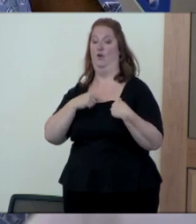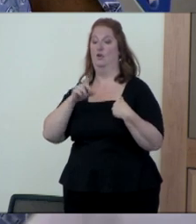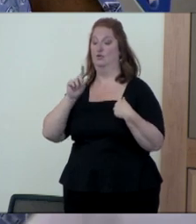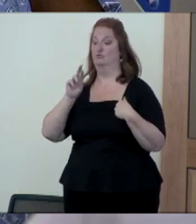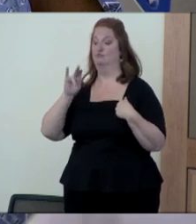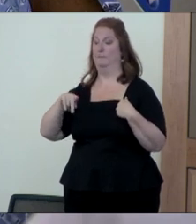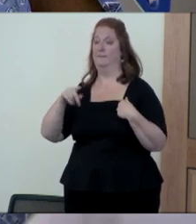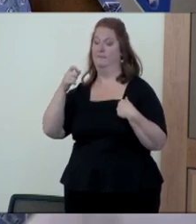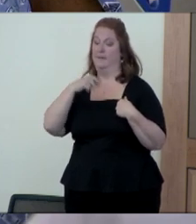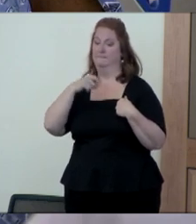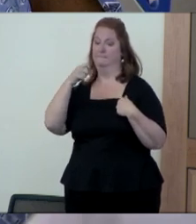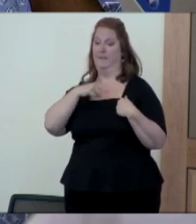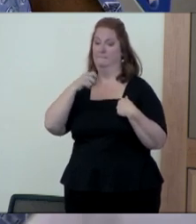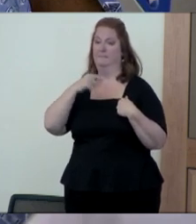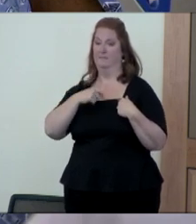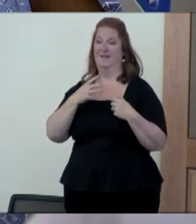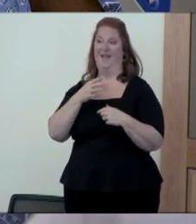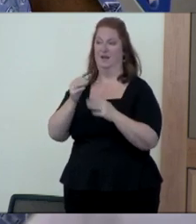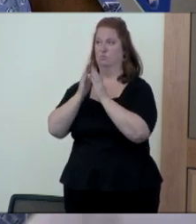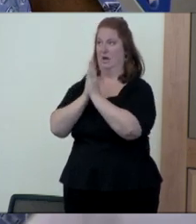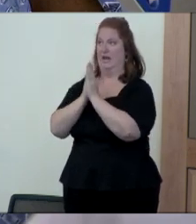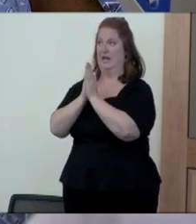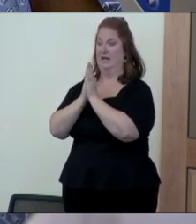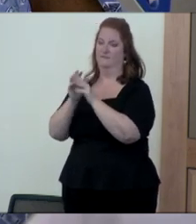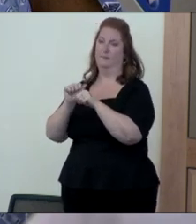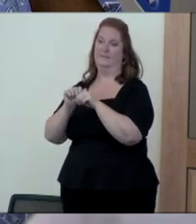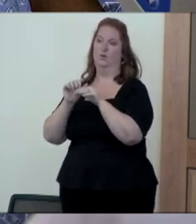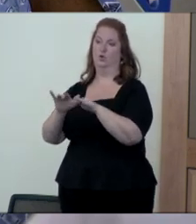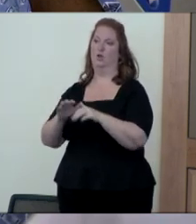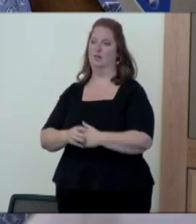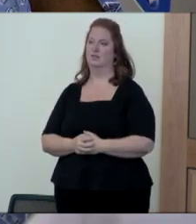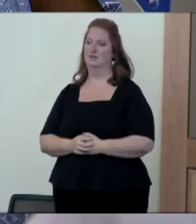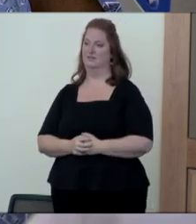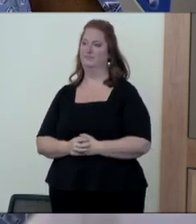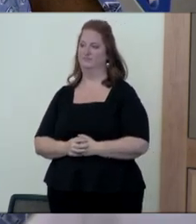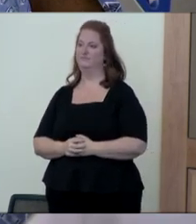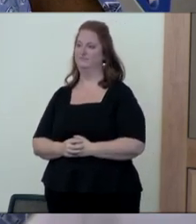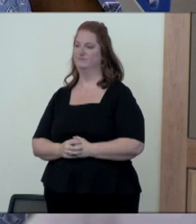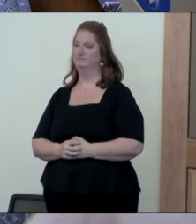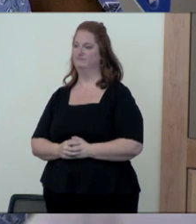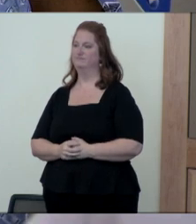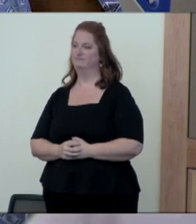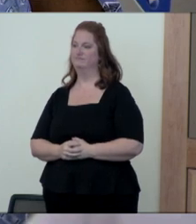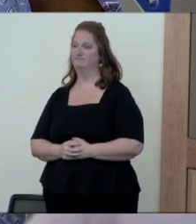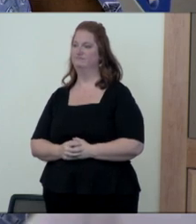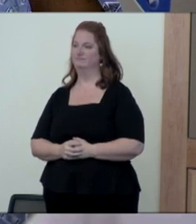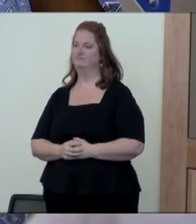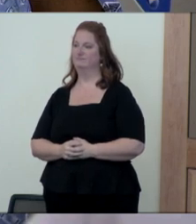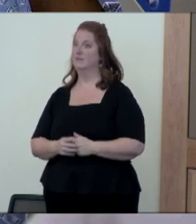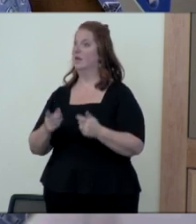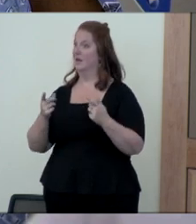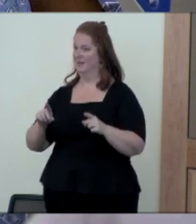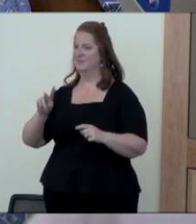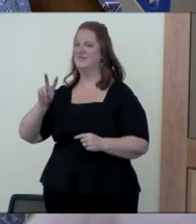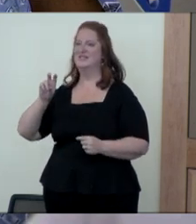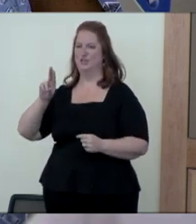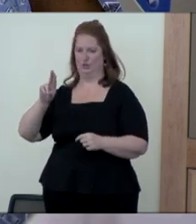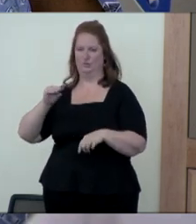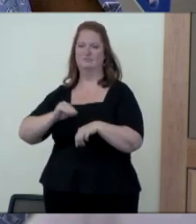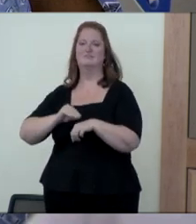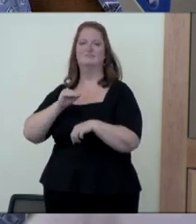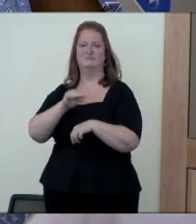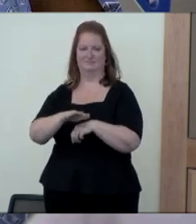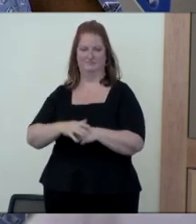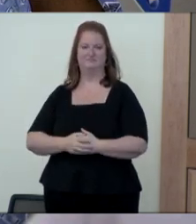he just kept praying, he said, for a miracle. Well, that's what came from VCU. A